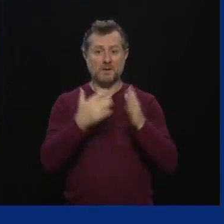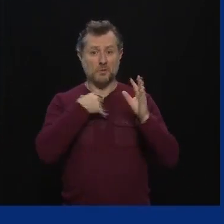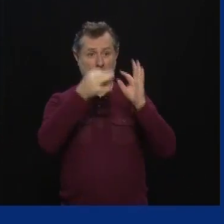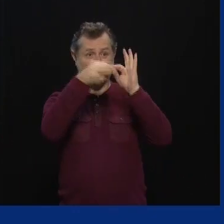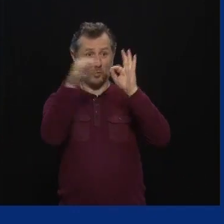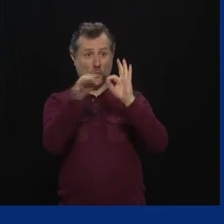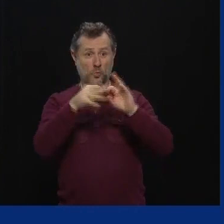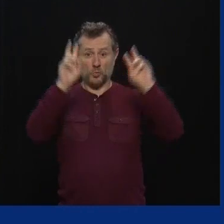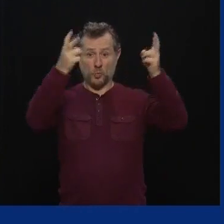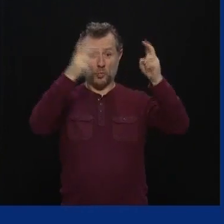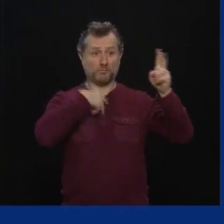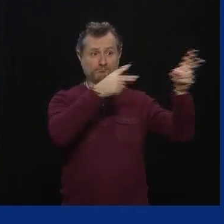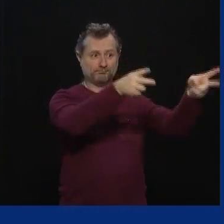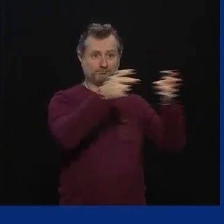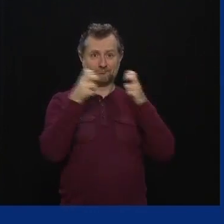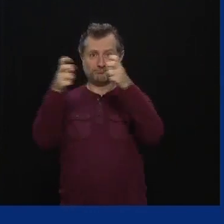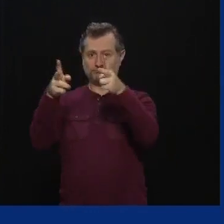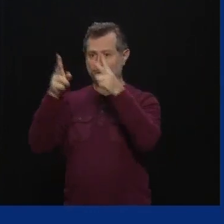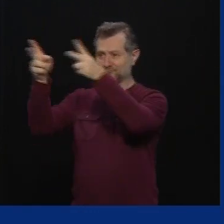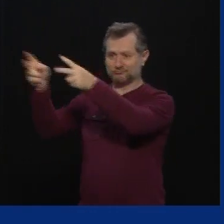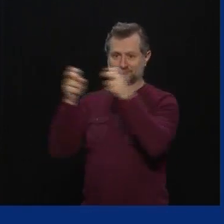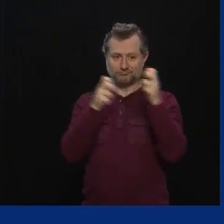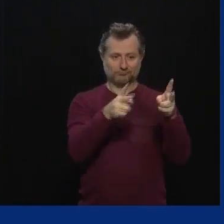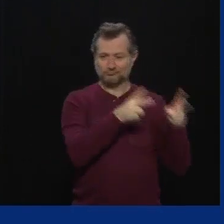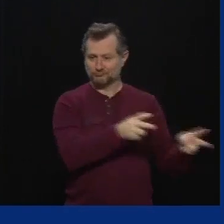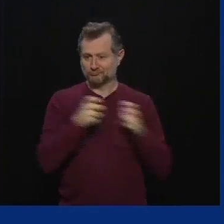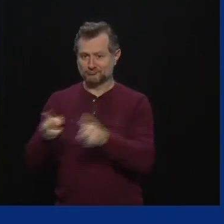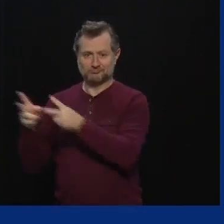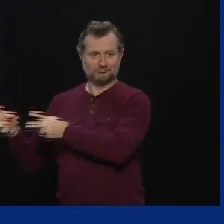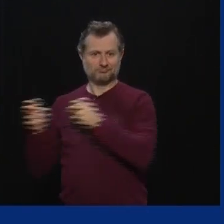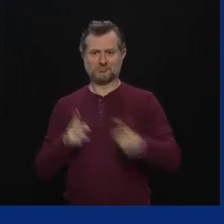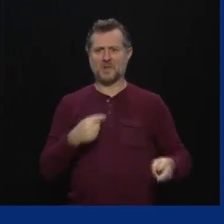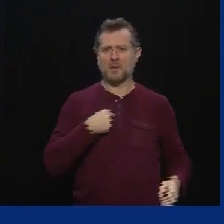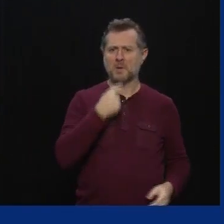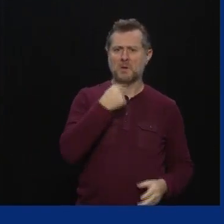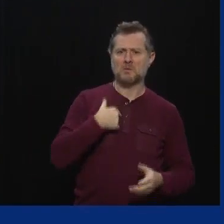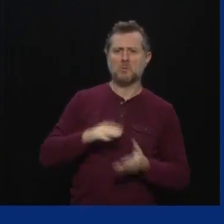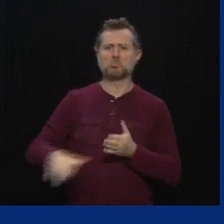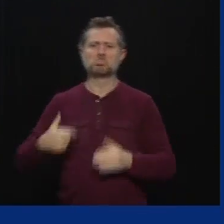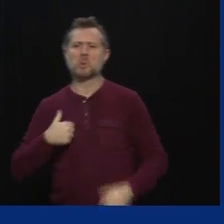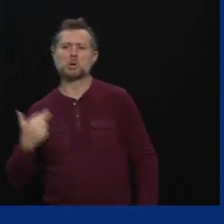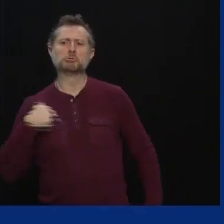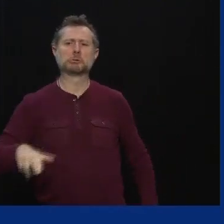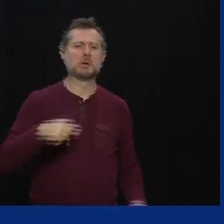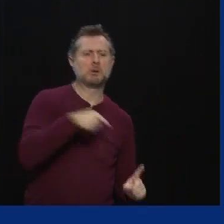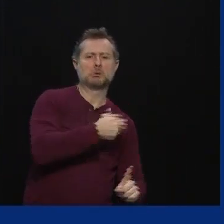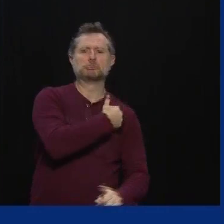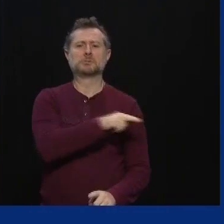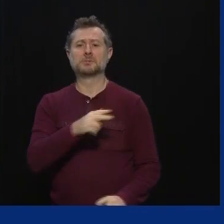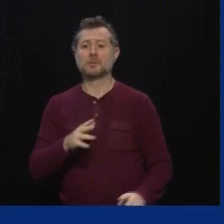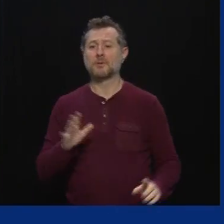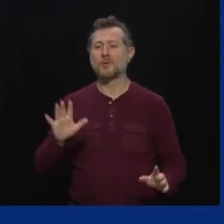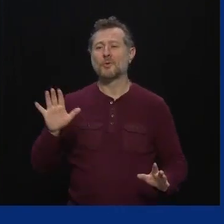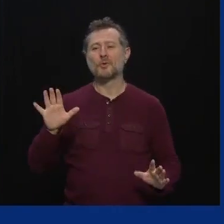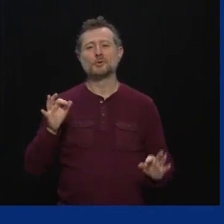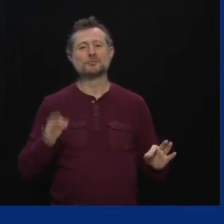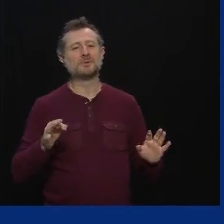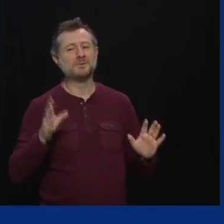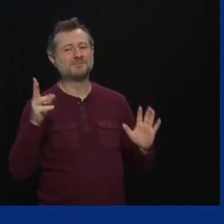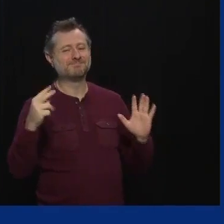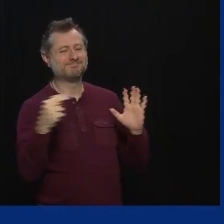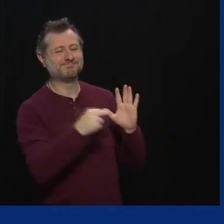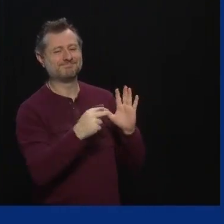confirmation, if they're going to use the religious exemption, and I think the courts ought to pay attention to this too, what the religious leaders are saying is that they want people